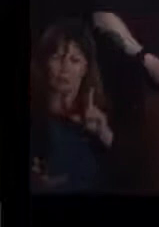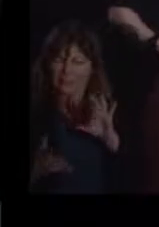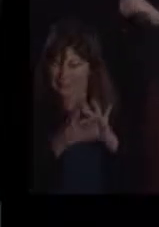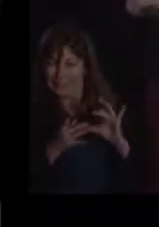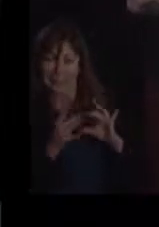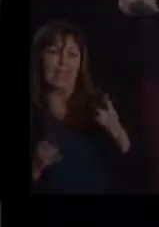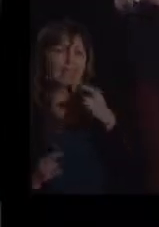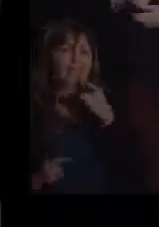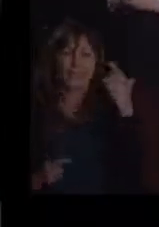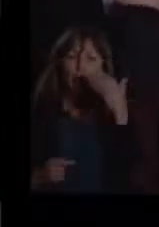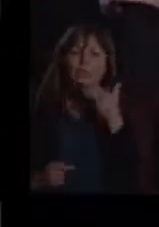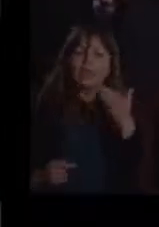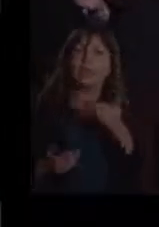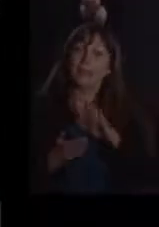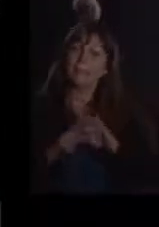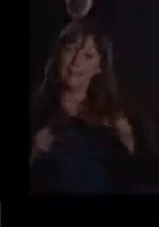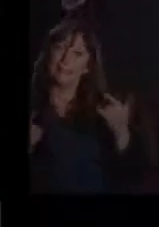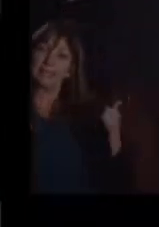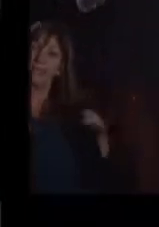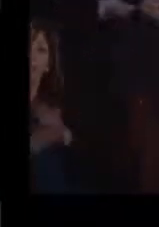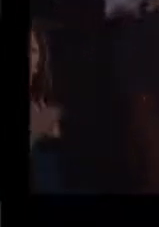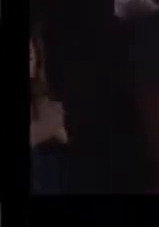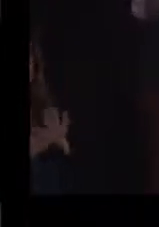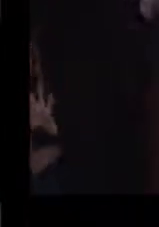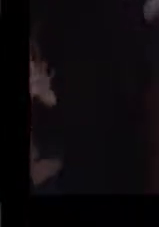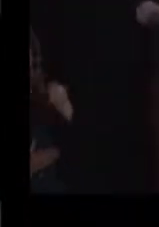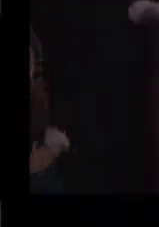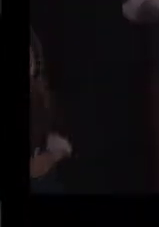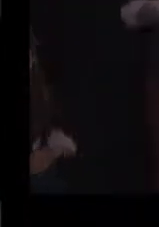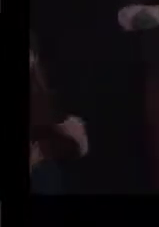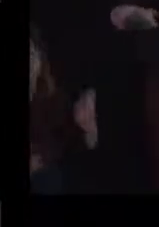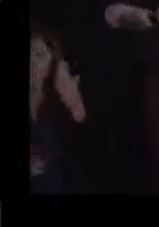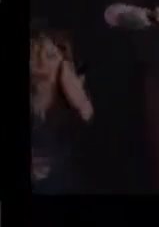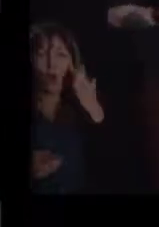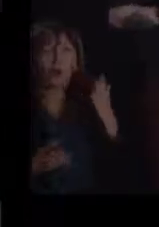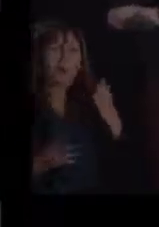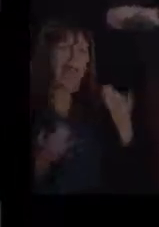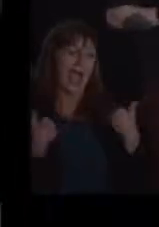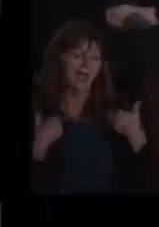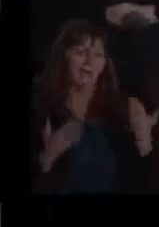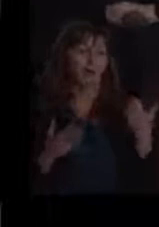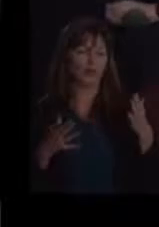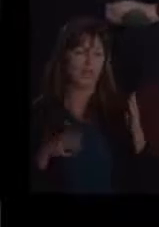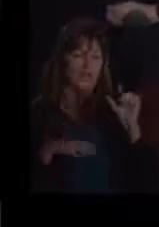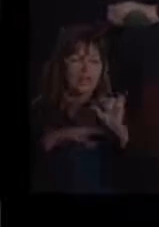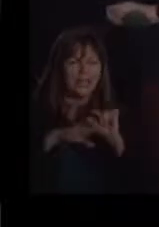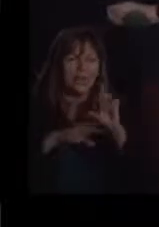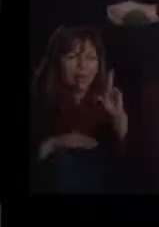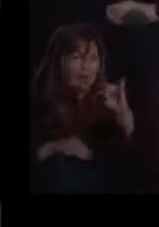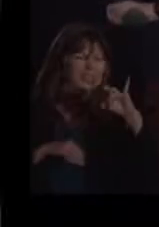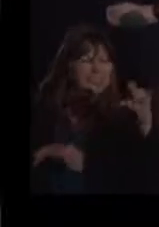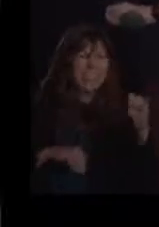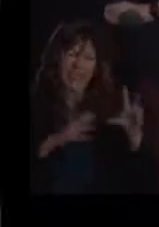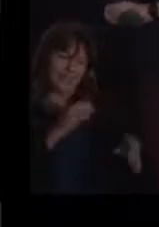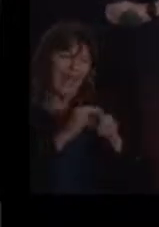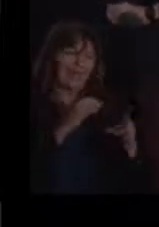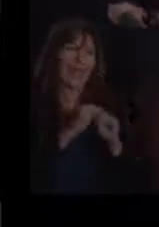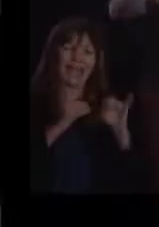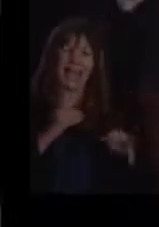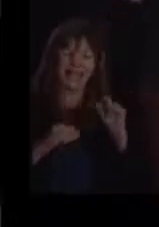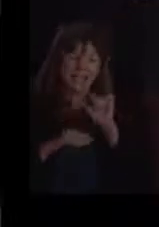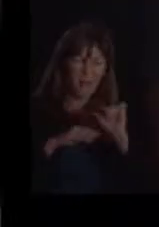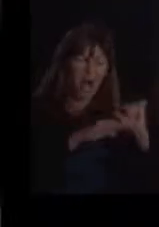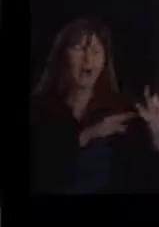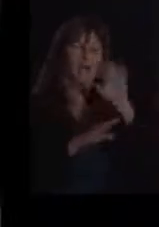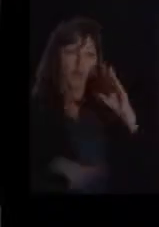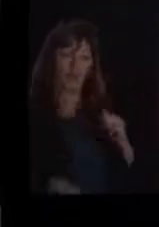don't put, you know? So it's just really nice to do those little touches. It's the details. It's a tiny little bit extra